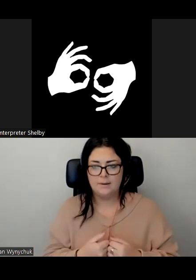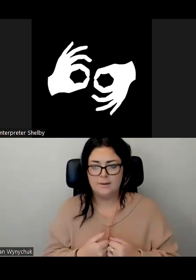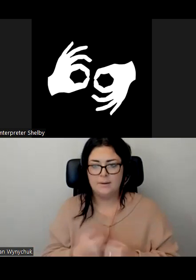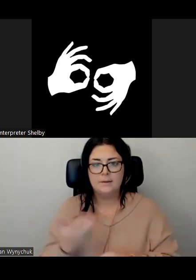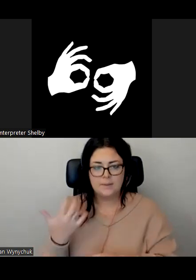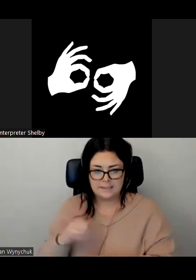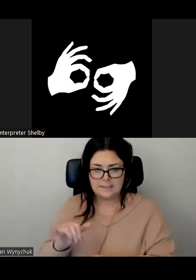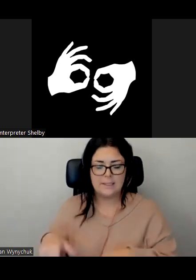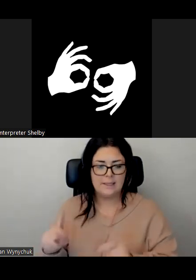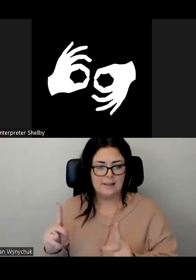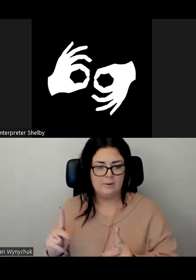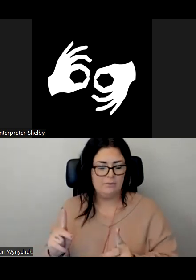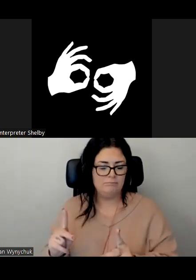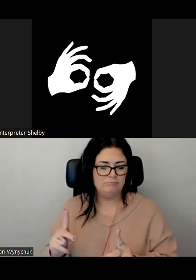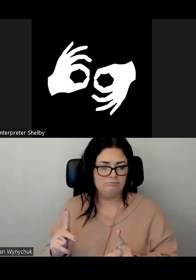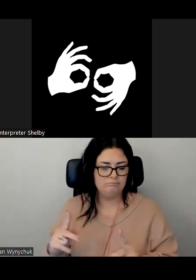entitled to whatever I had in the will.